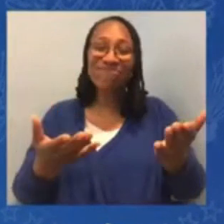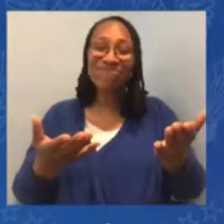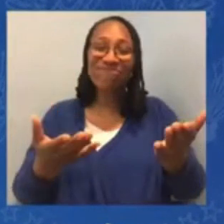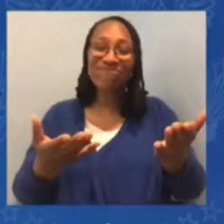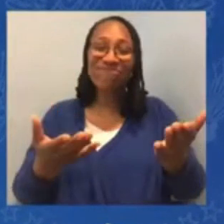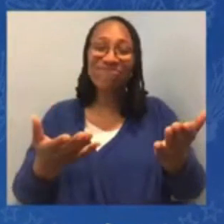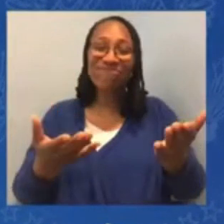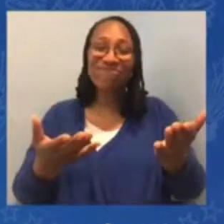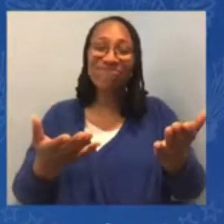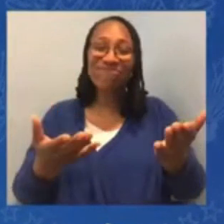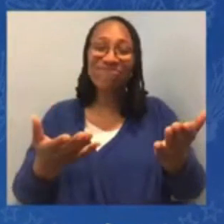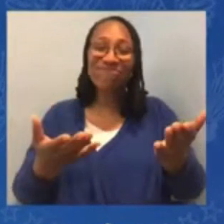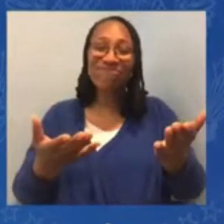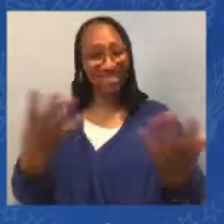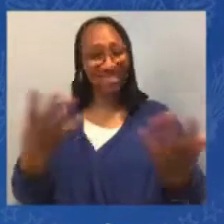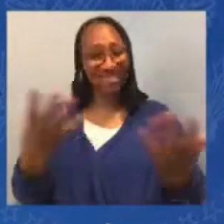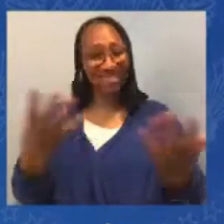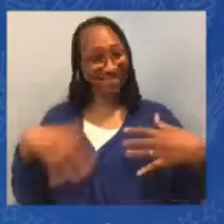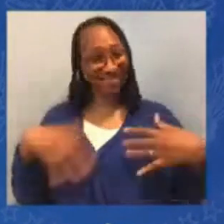exceeds your good judgment.